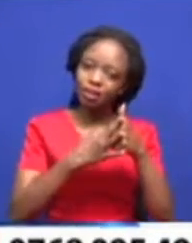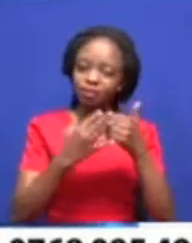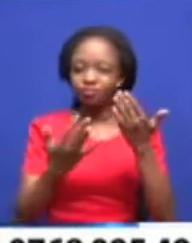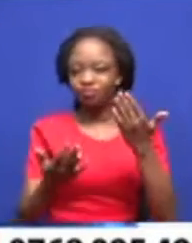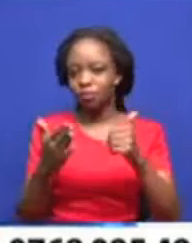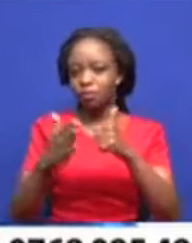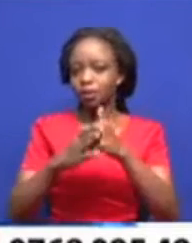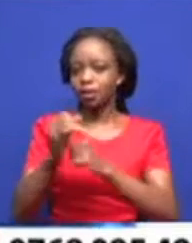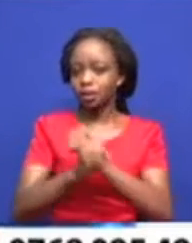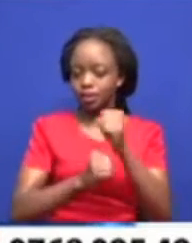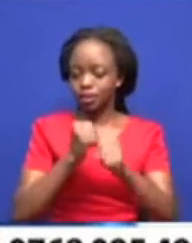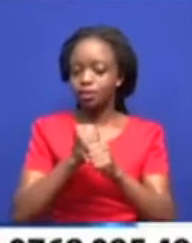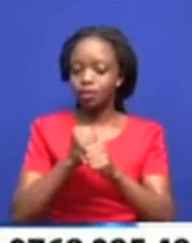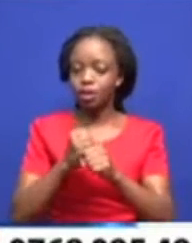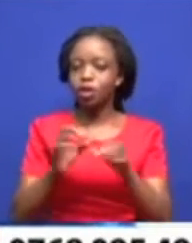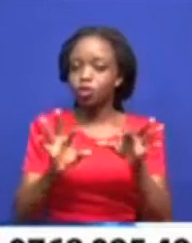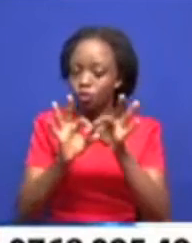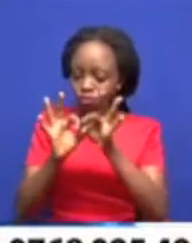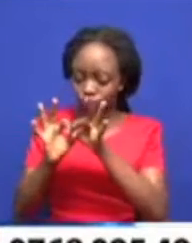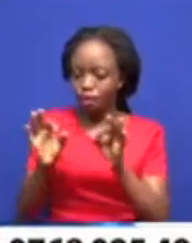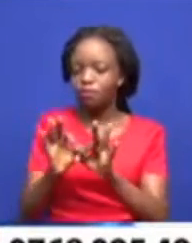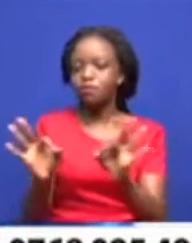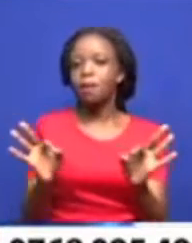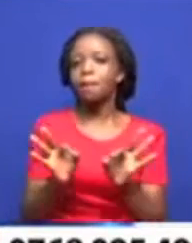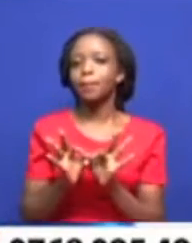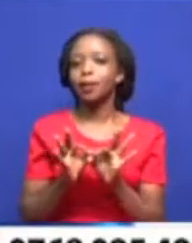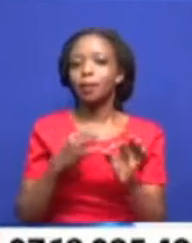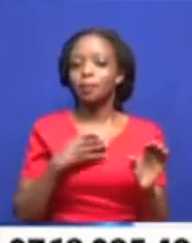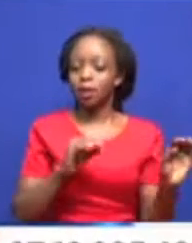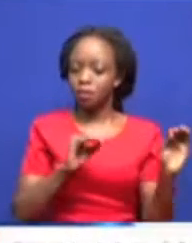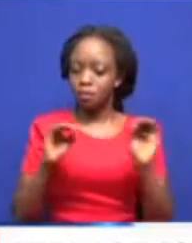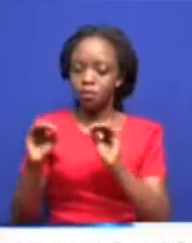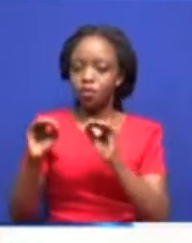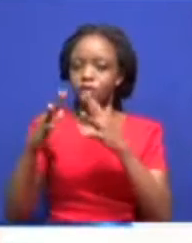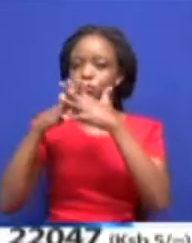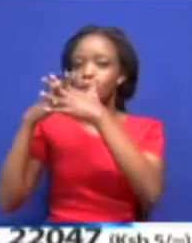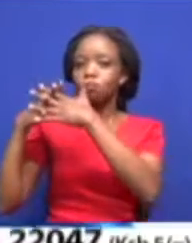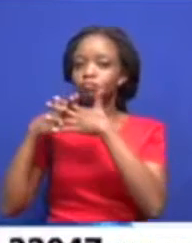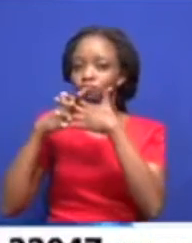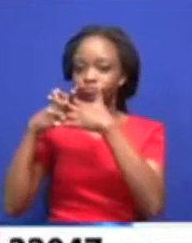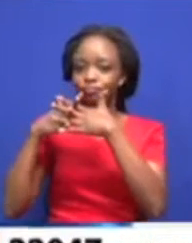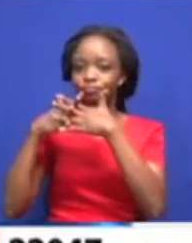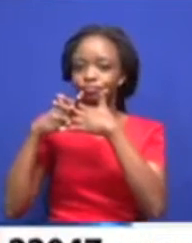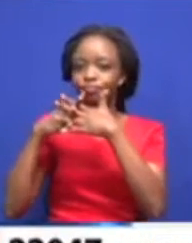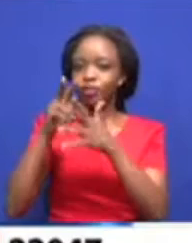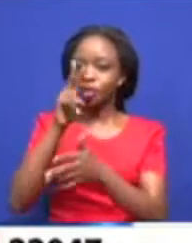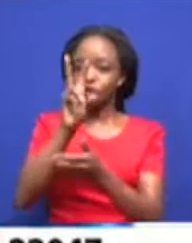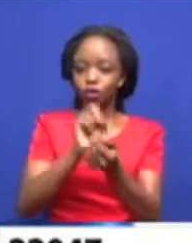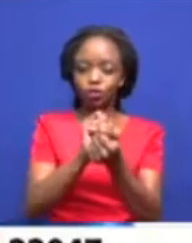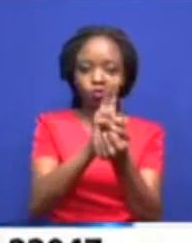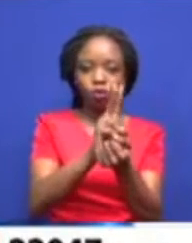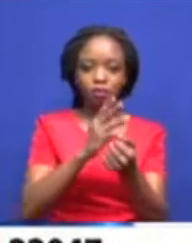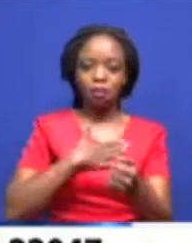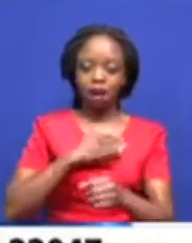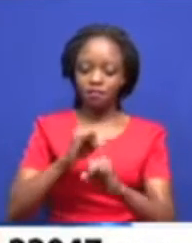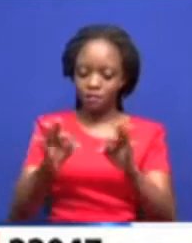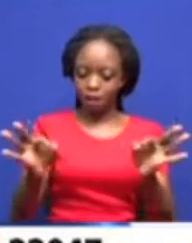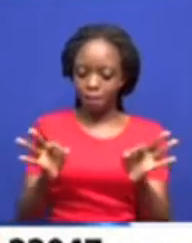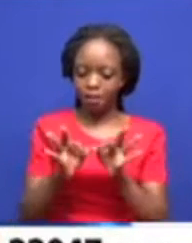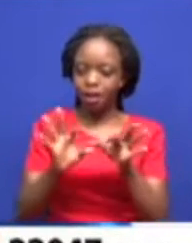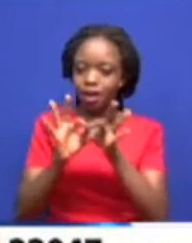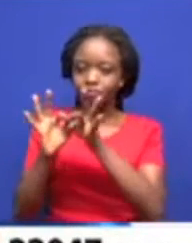8-9 years. It took years to reunite with your family. I moved to the United States in 2012, and my family joined